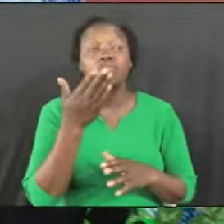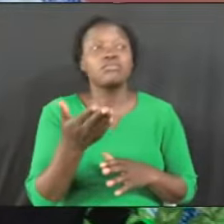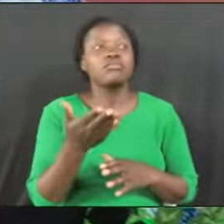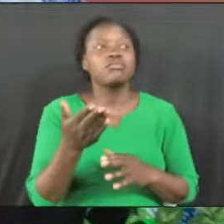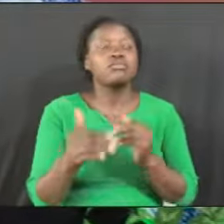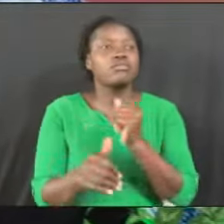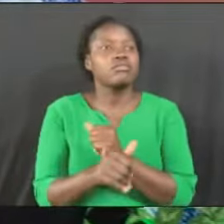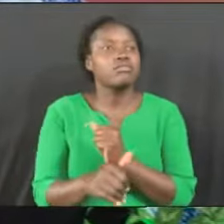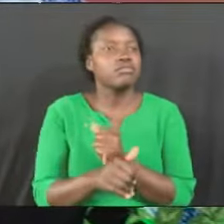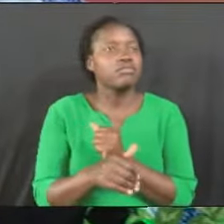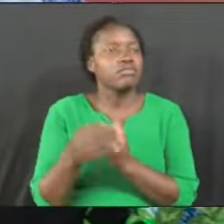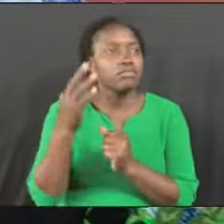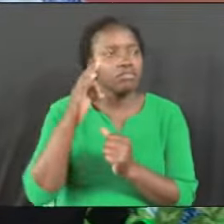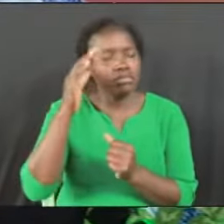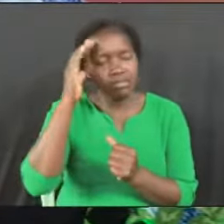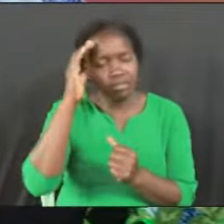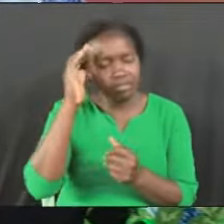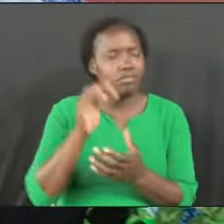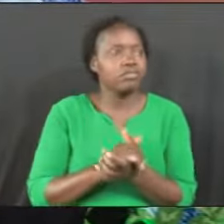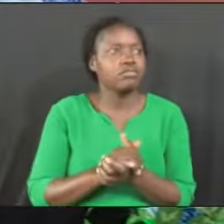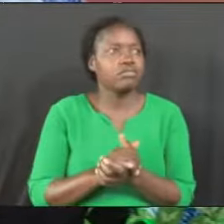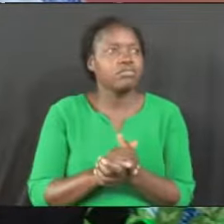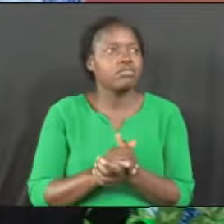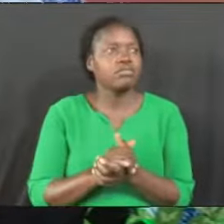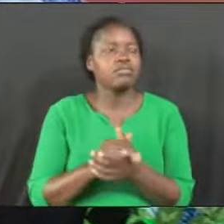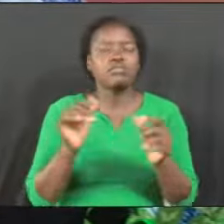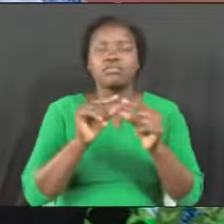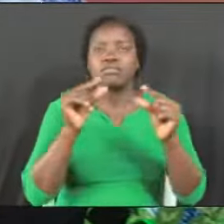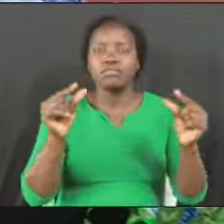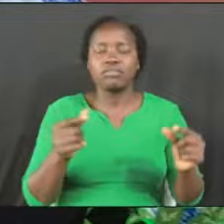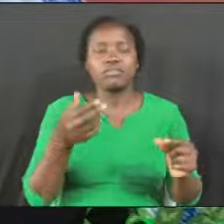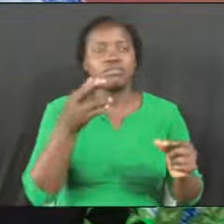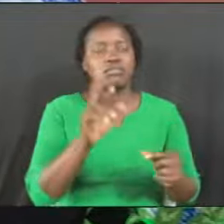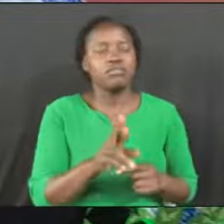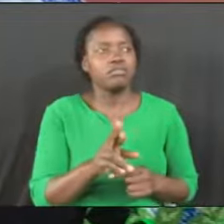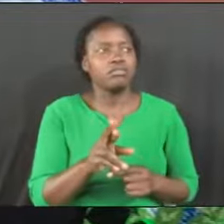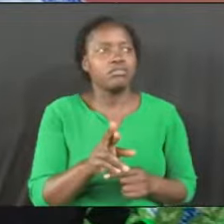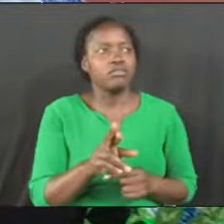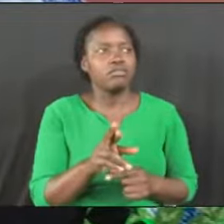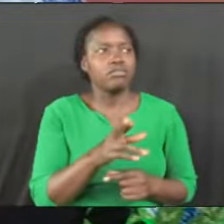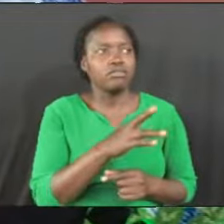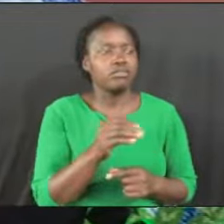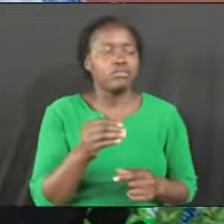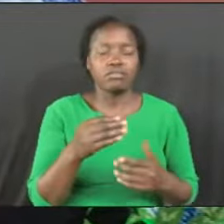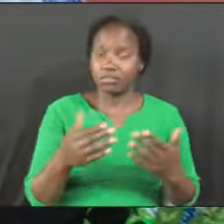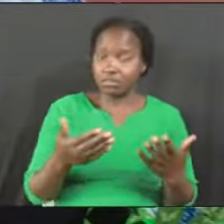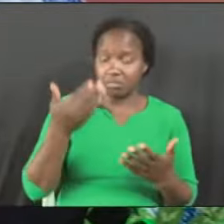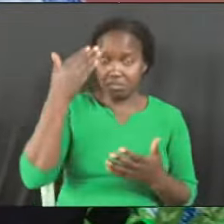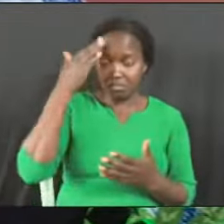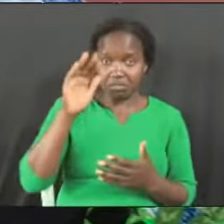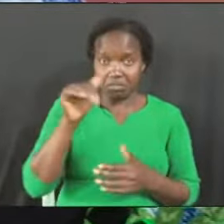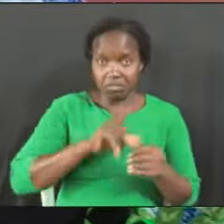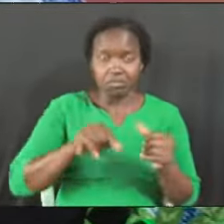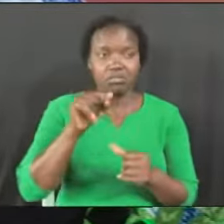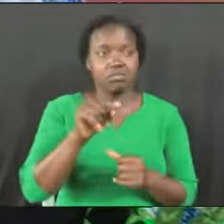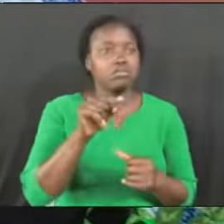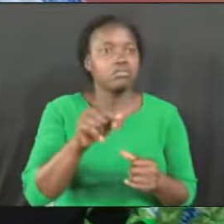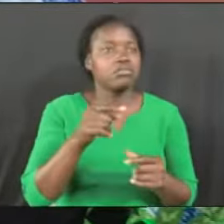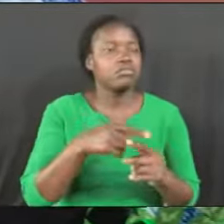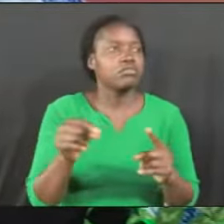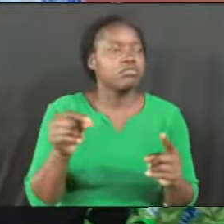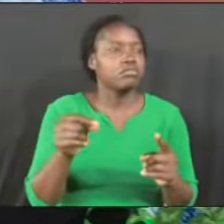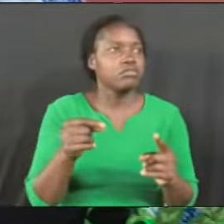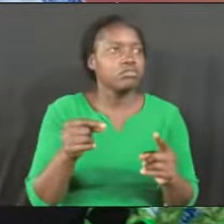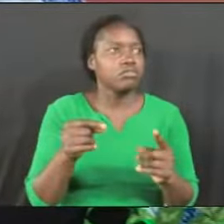danger of believing how great you really are. And I don't know about you, but I'm too scared of